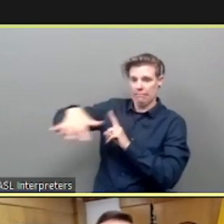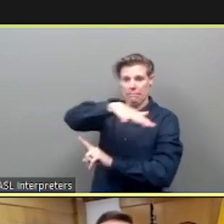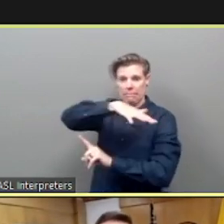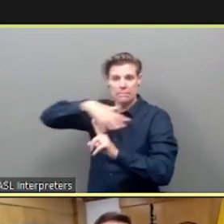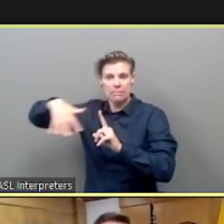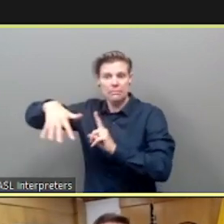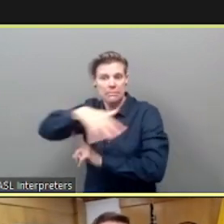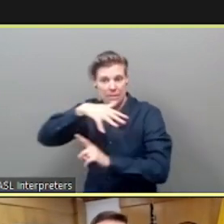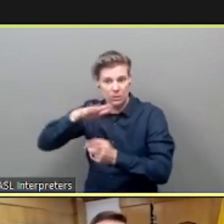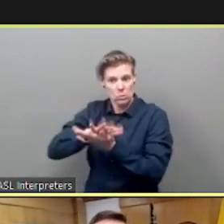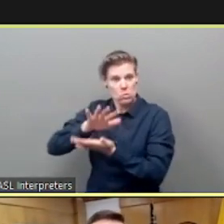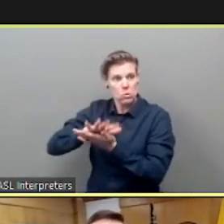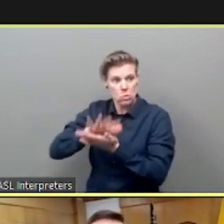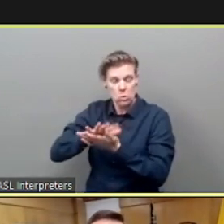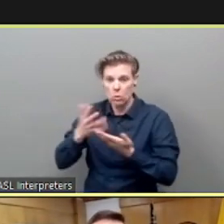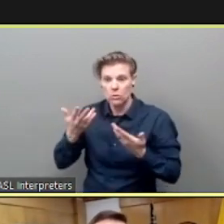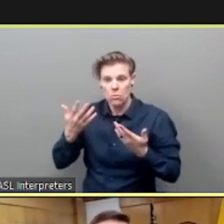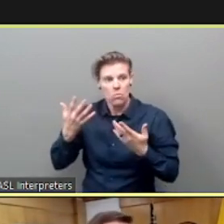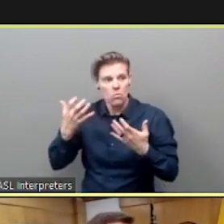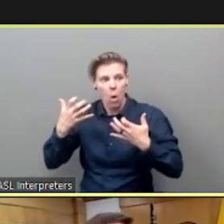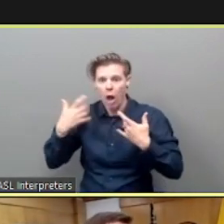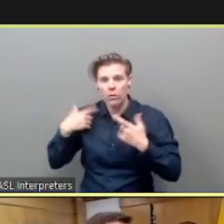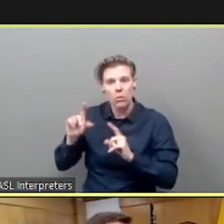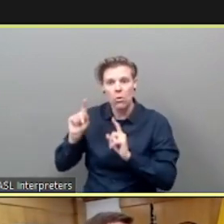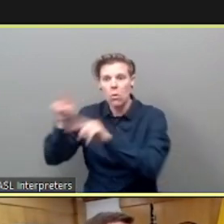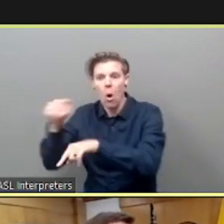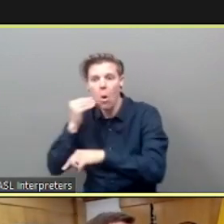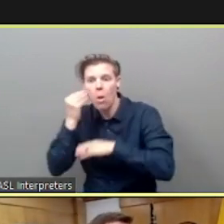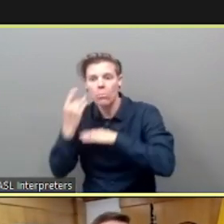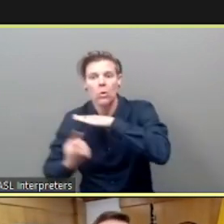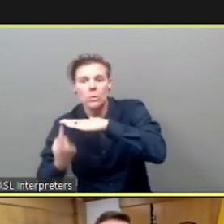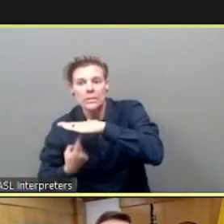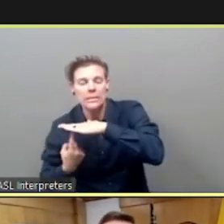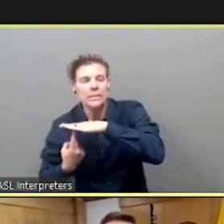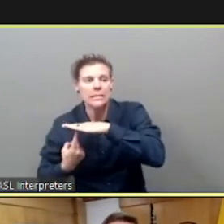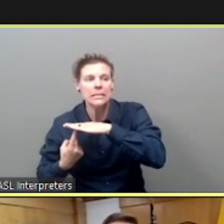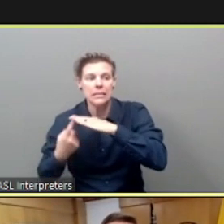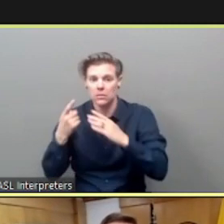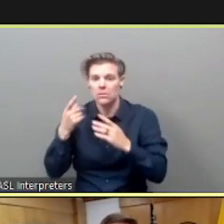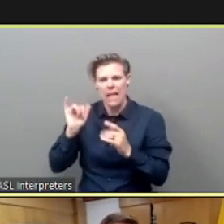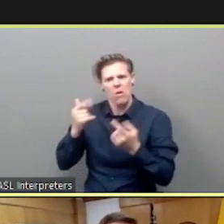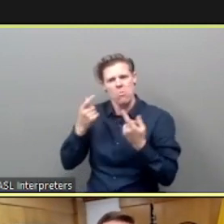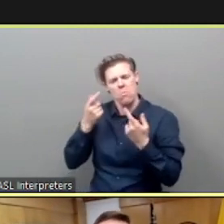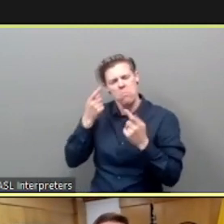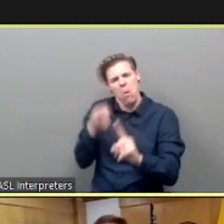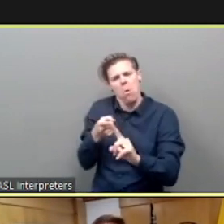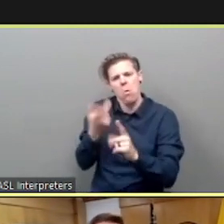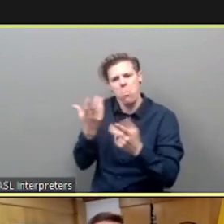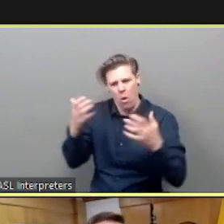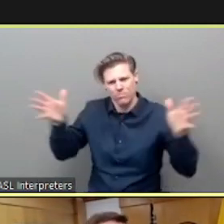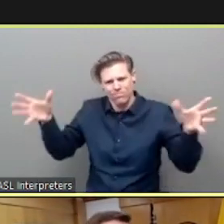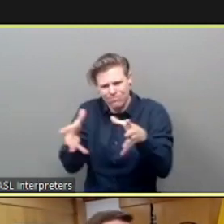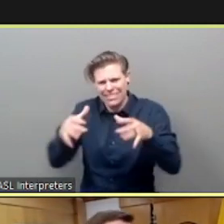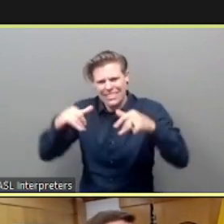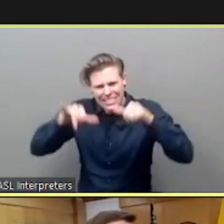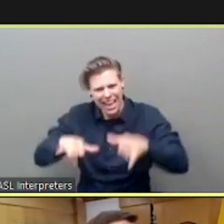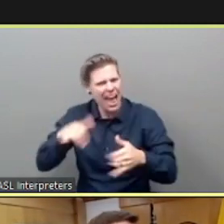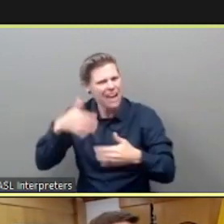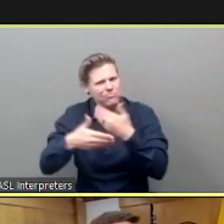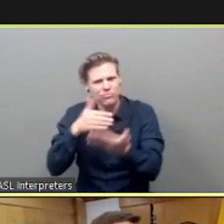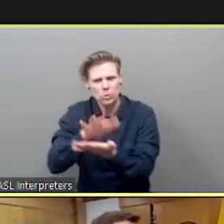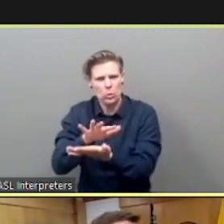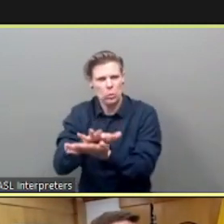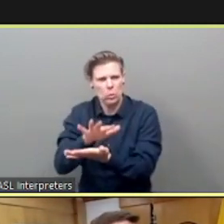stay in school and not have to quarantine. That's the basic part of it. So it does, when it's working, it replaces the